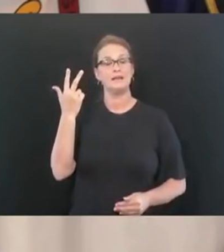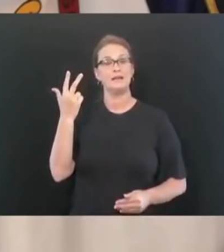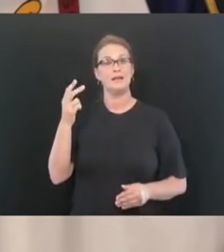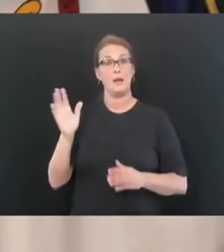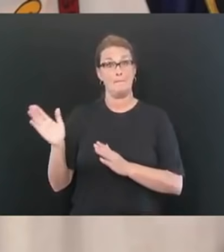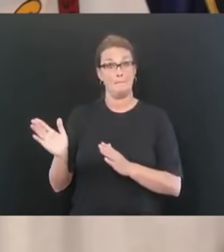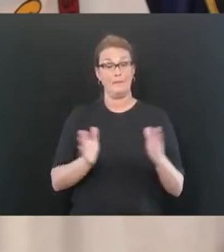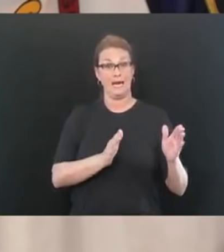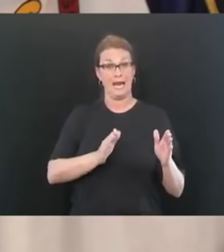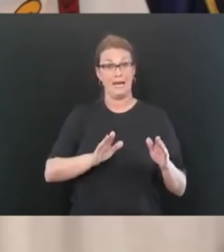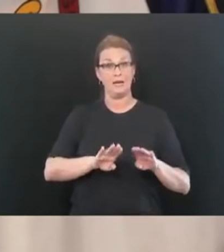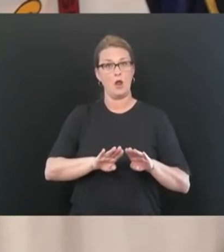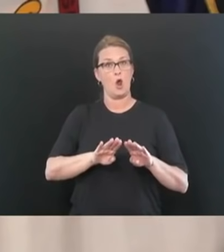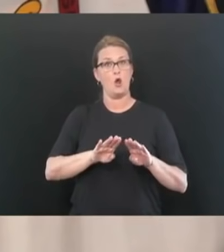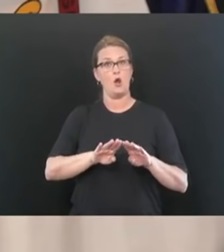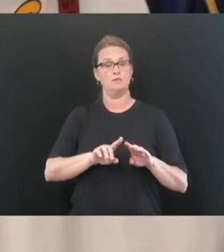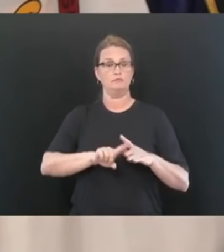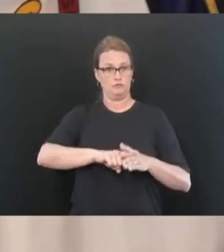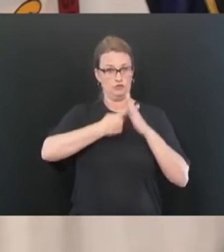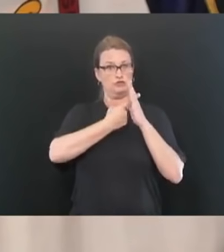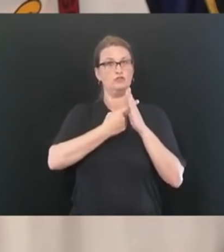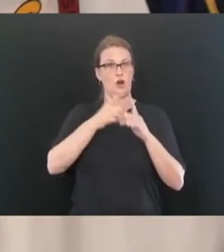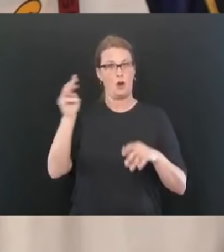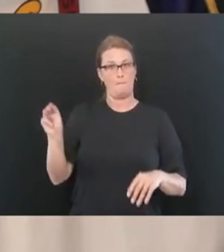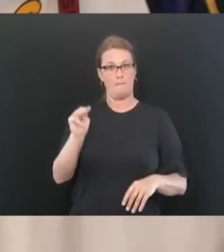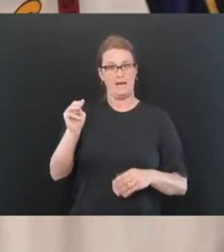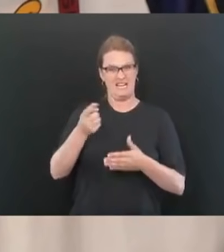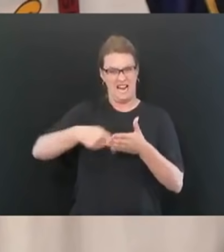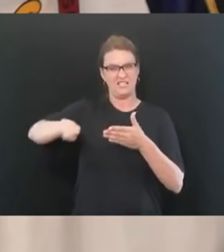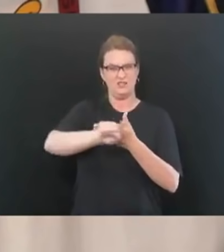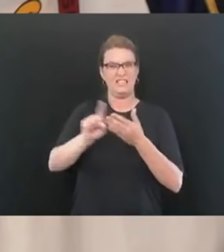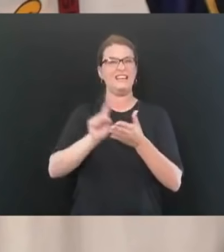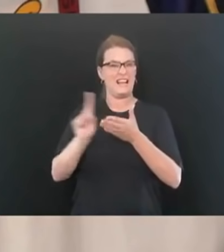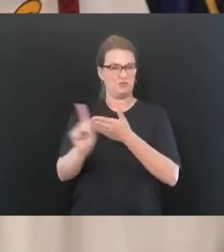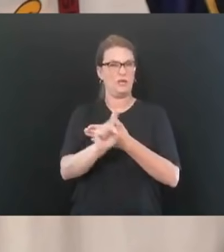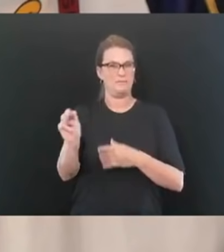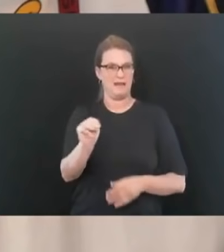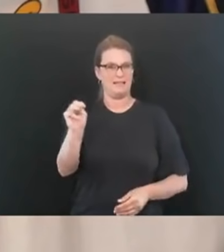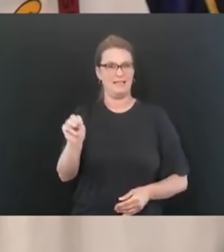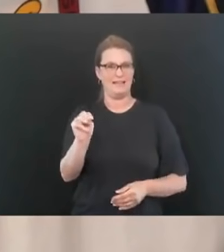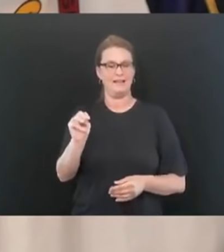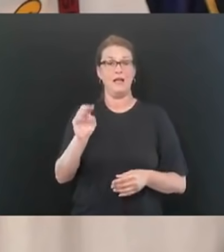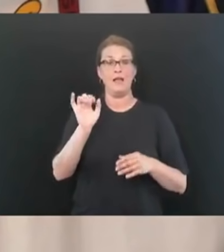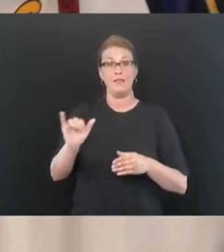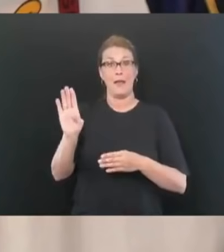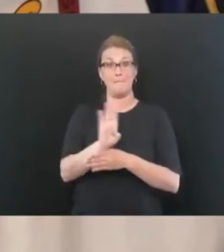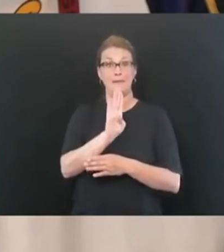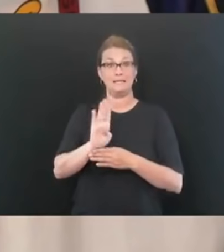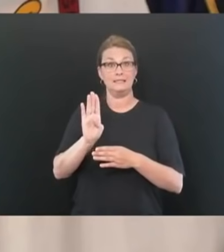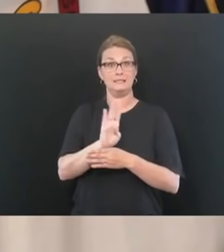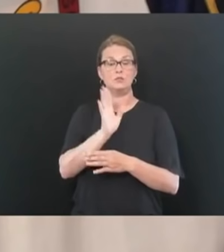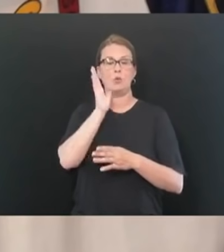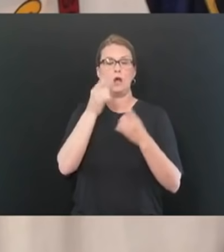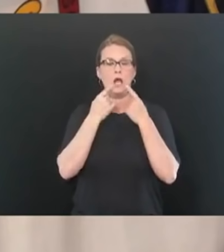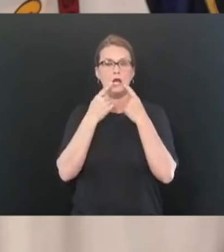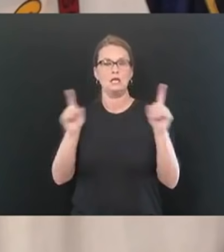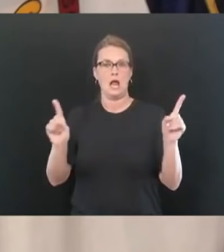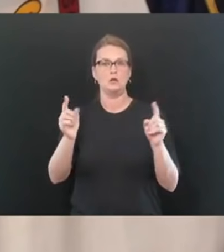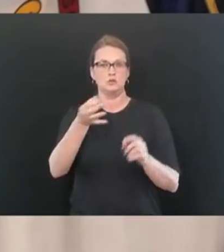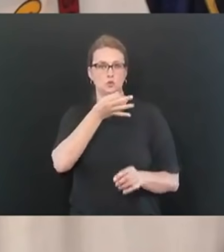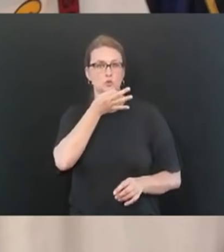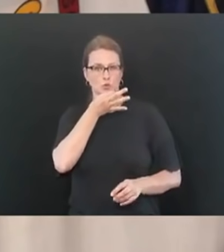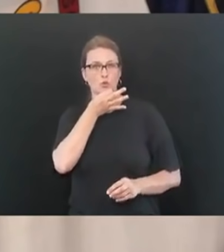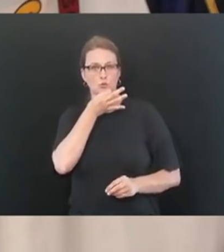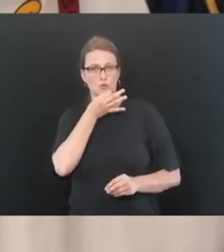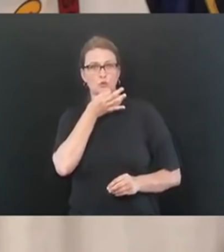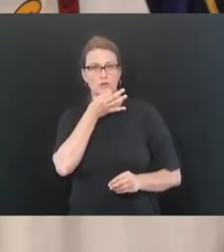will begin next Monday. The businesses reopening for week 3 will be announced soon, and guidance